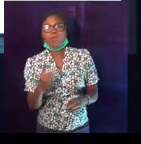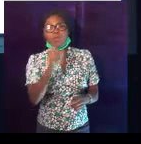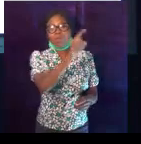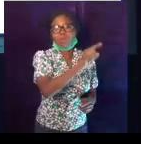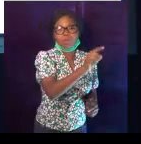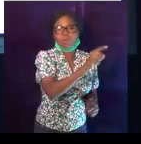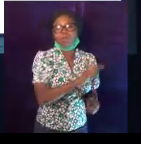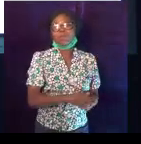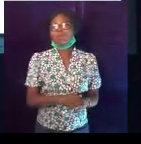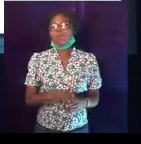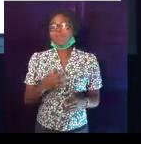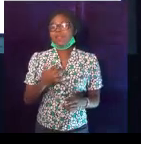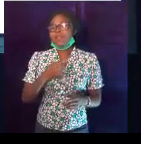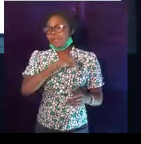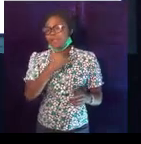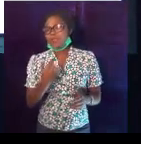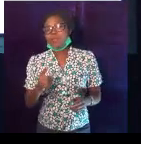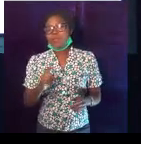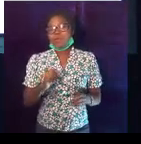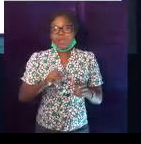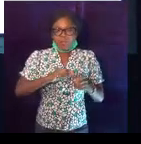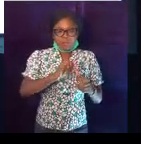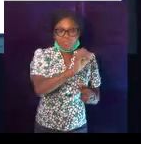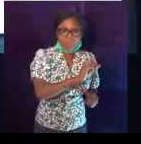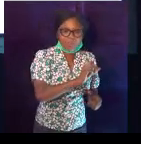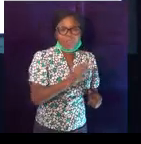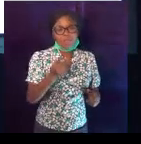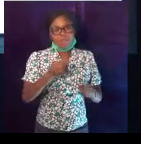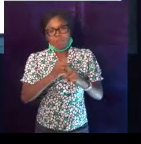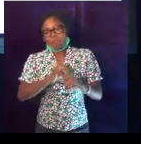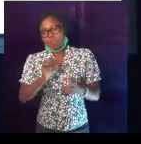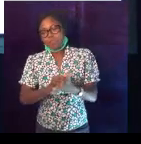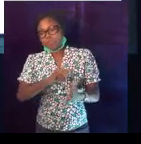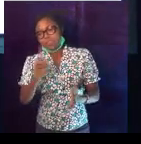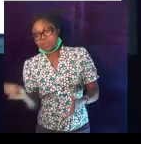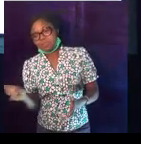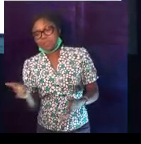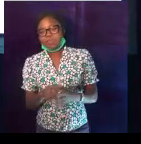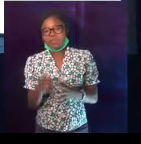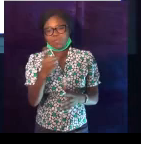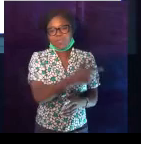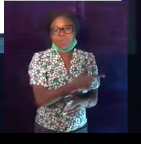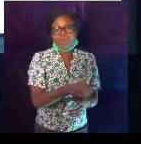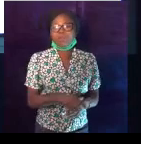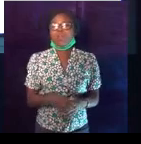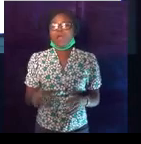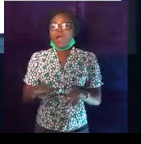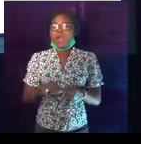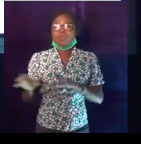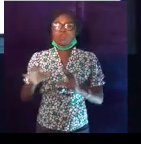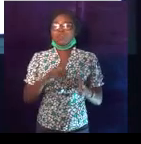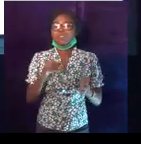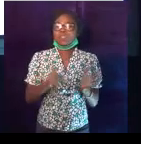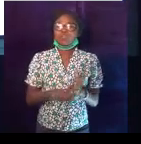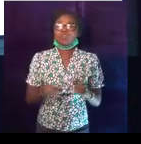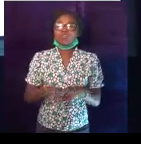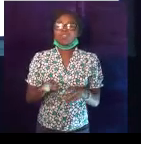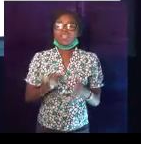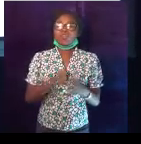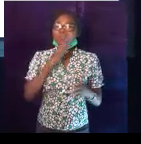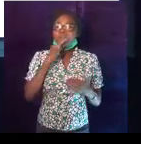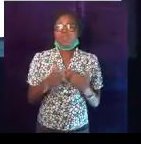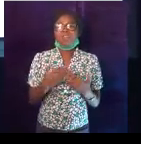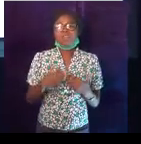from this end and another one from that end. Then I circle one from this end and I circle one from that end. I do this so that it will be very easy for me